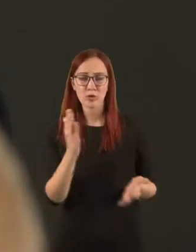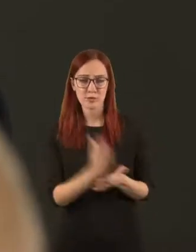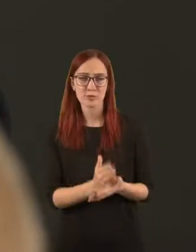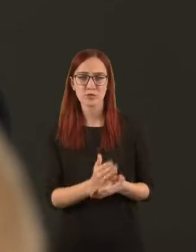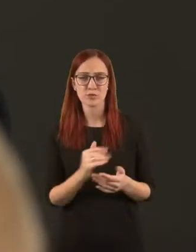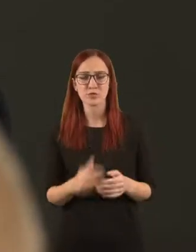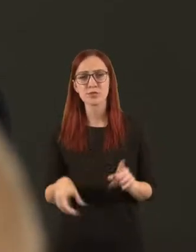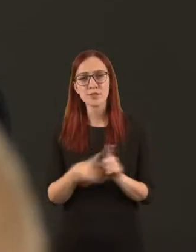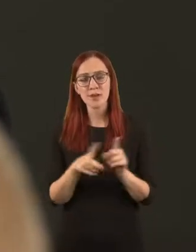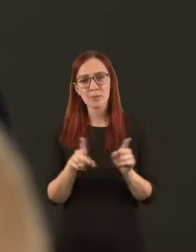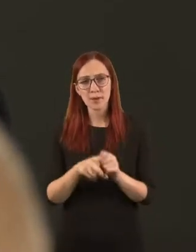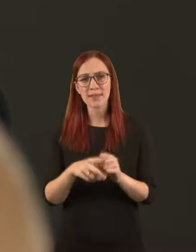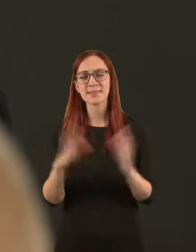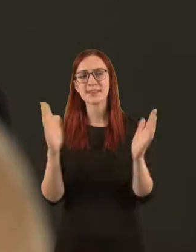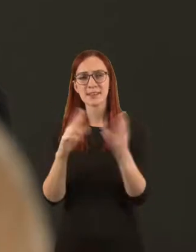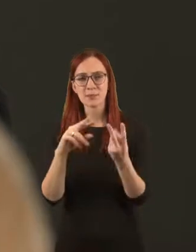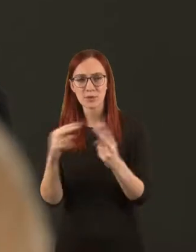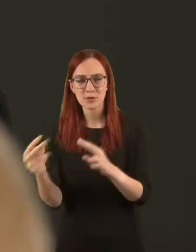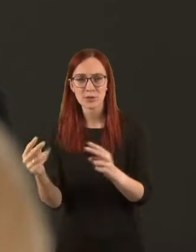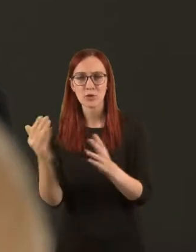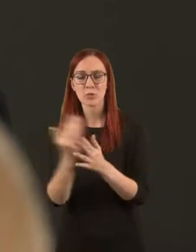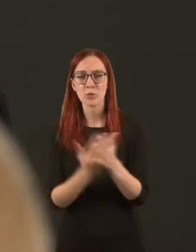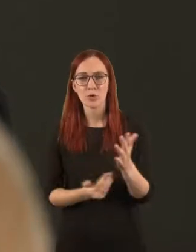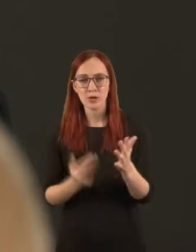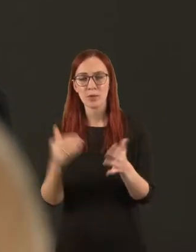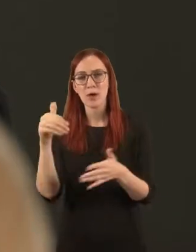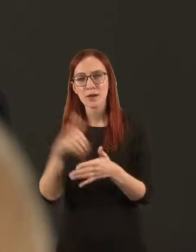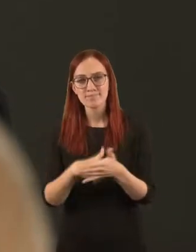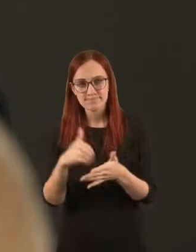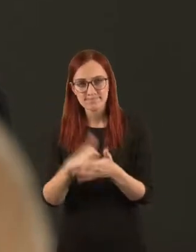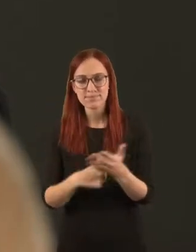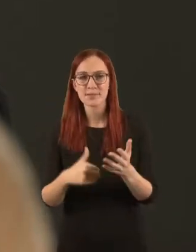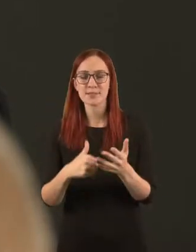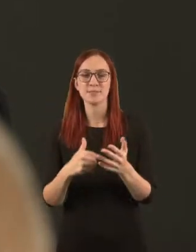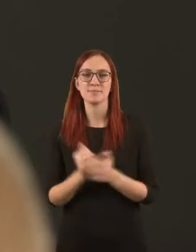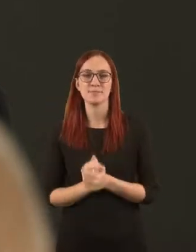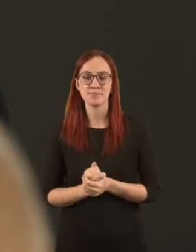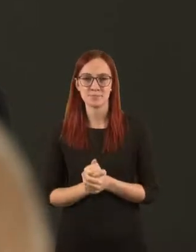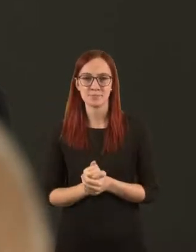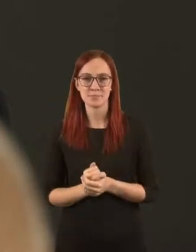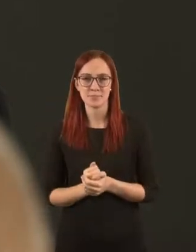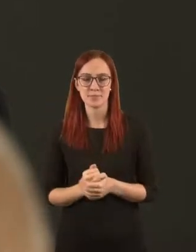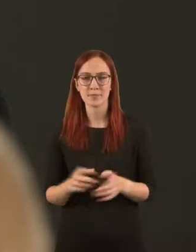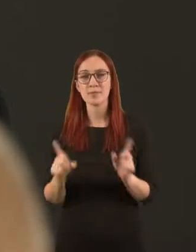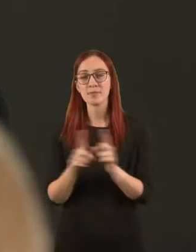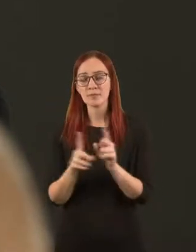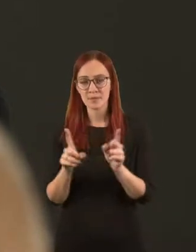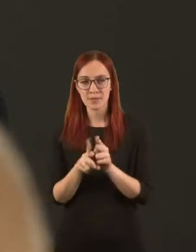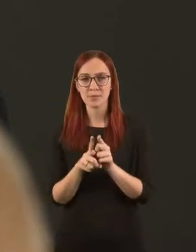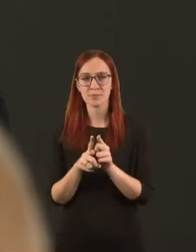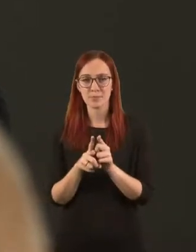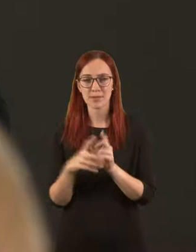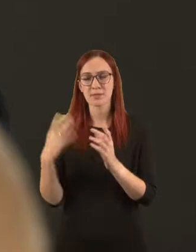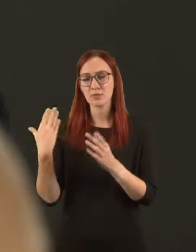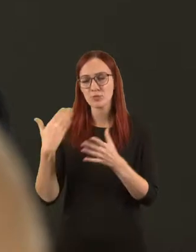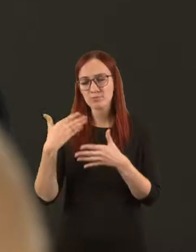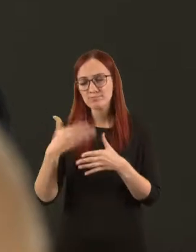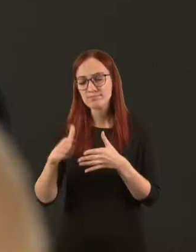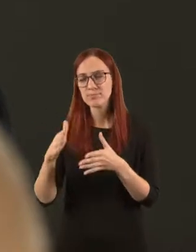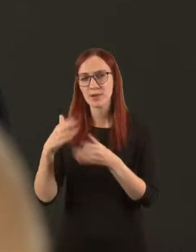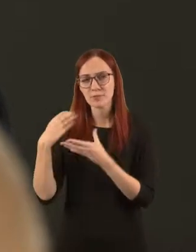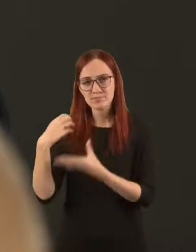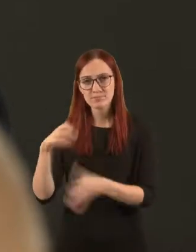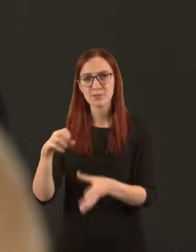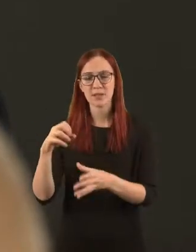And then, of course, we have to talk about the funds. We have different programs like a climate change plan